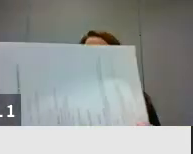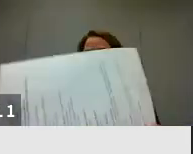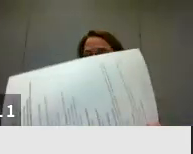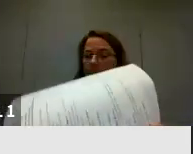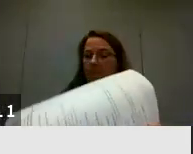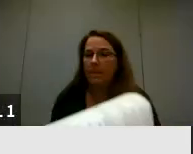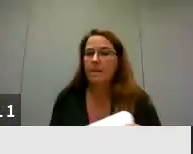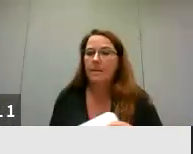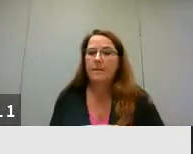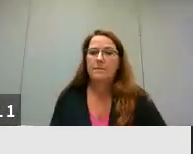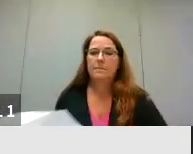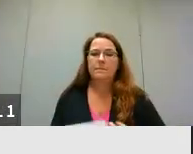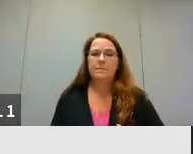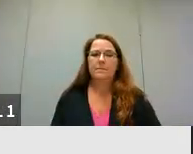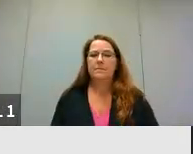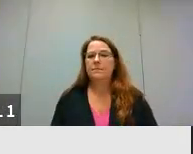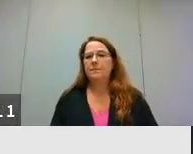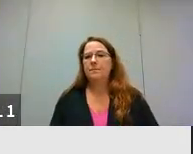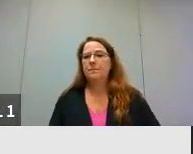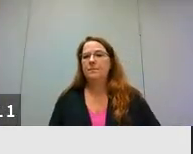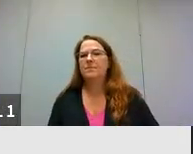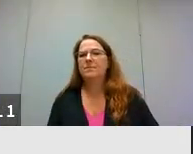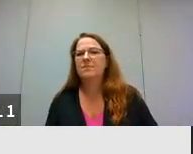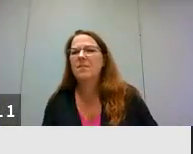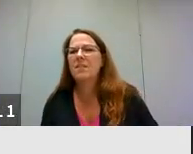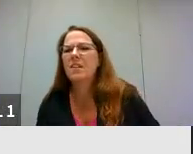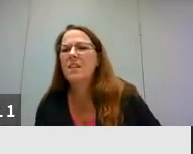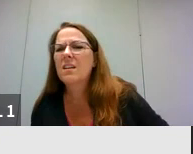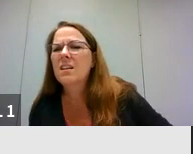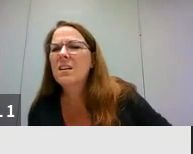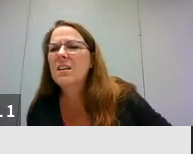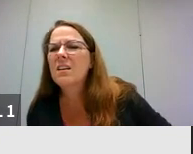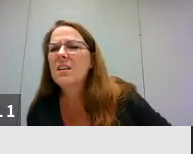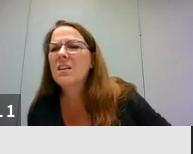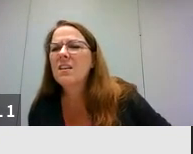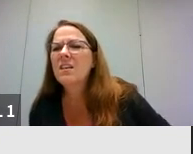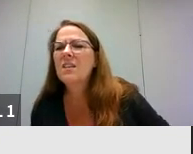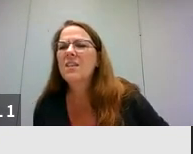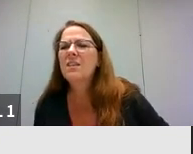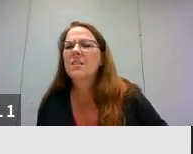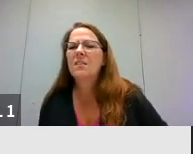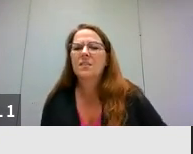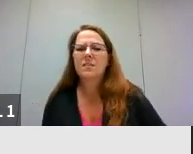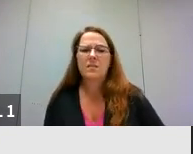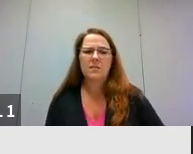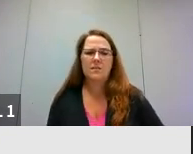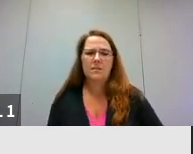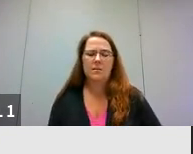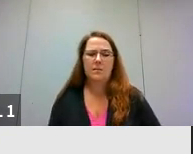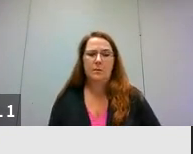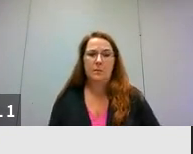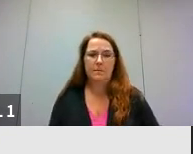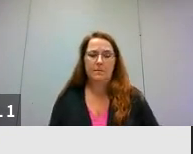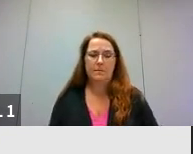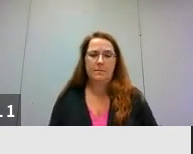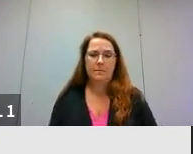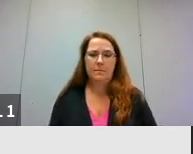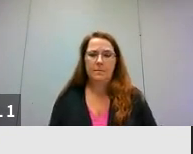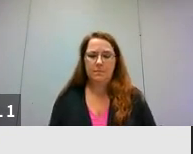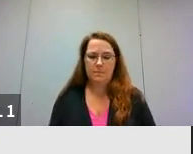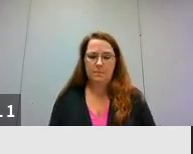Yes. Debbie Early is already back in the meeting. Thank you for alerting this to all of us. We appreciate it. Okay, thanks. All right, Lauren, can you make